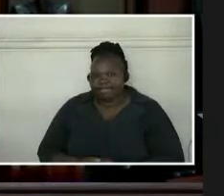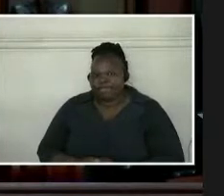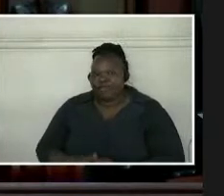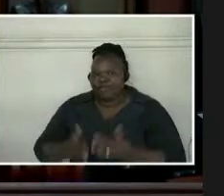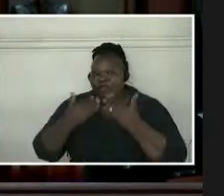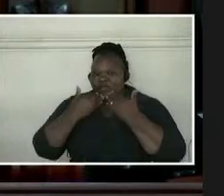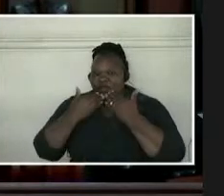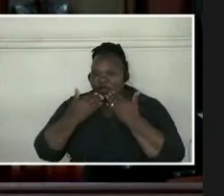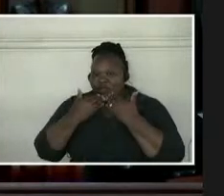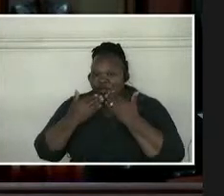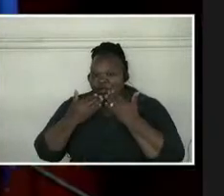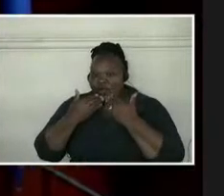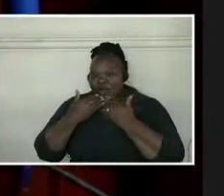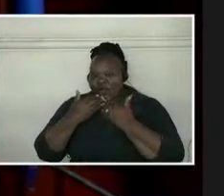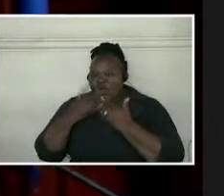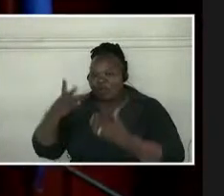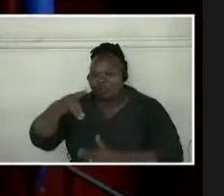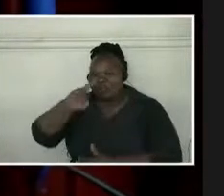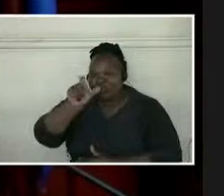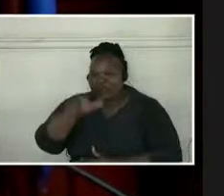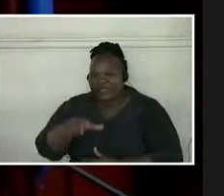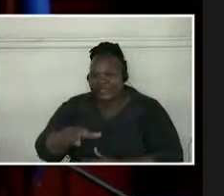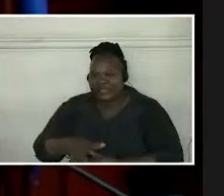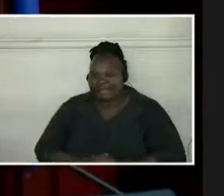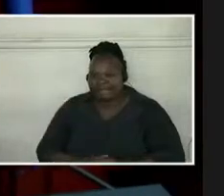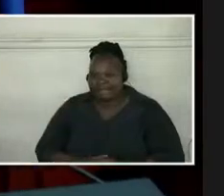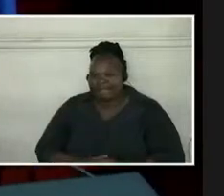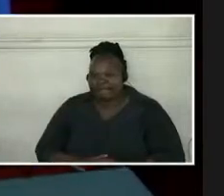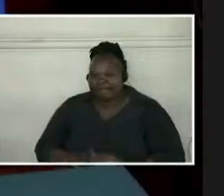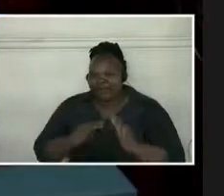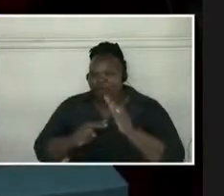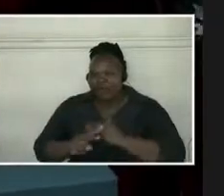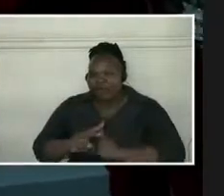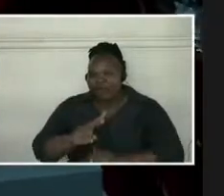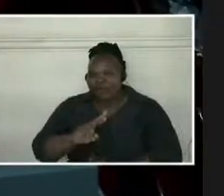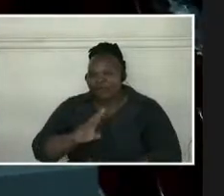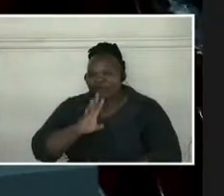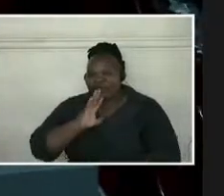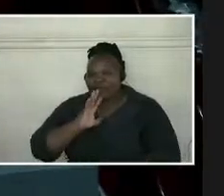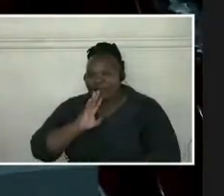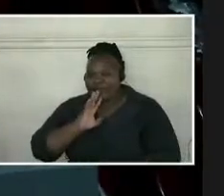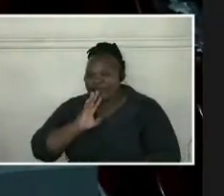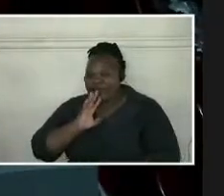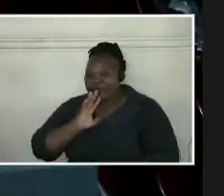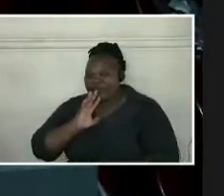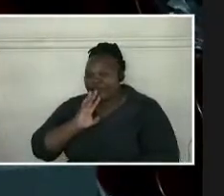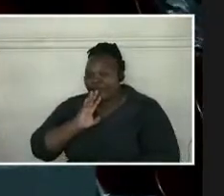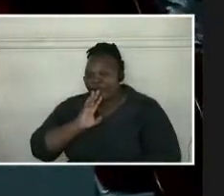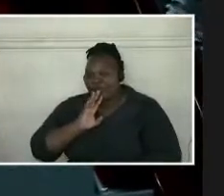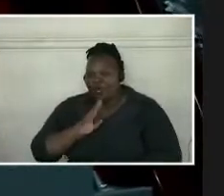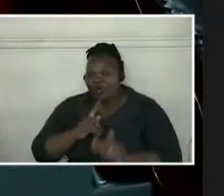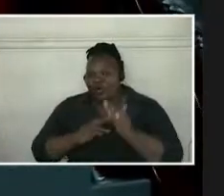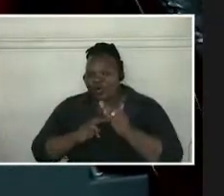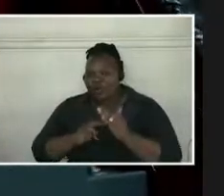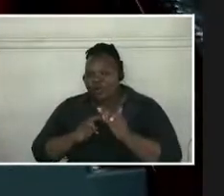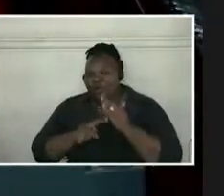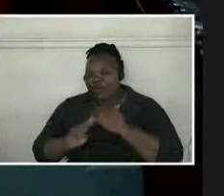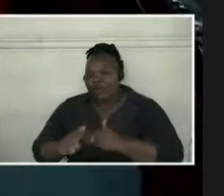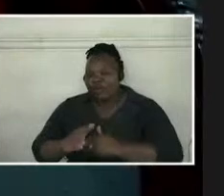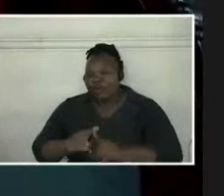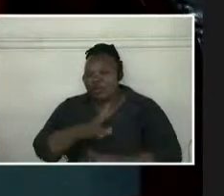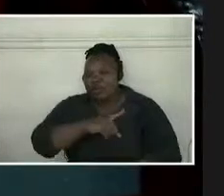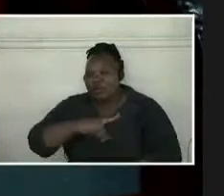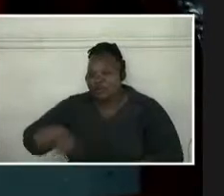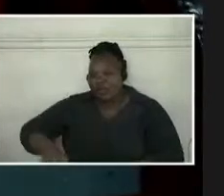thank you very much madam jefferson honorable speaker honorable premier and colleagues in the